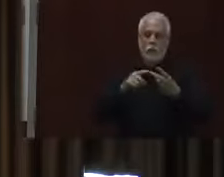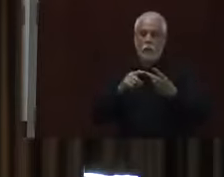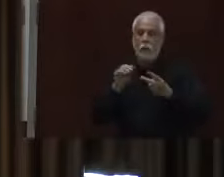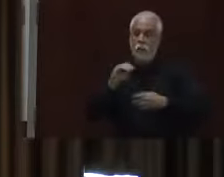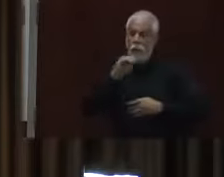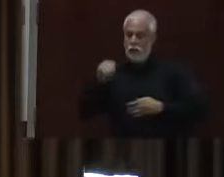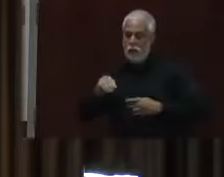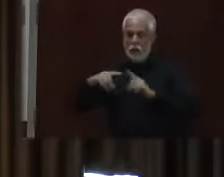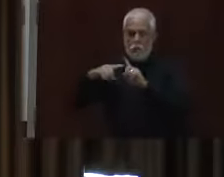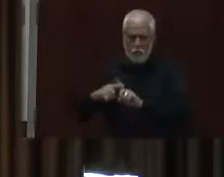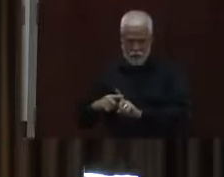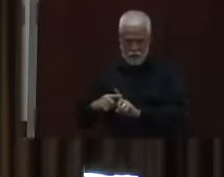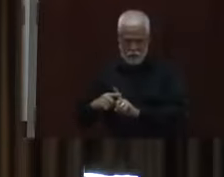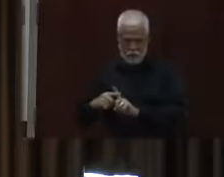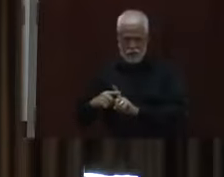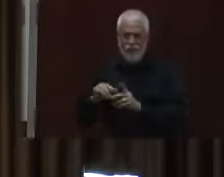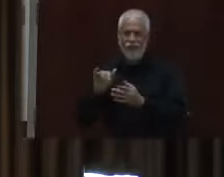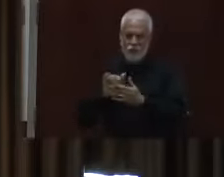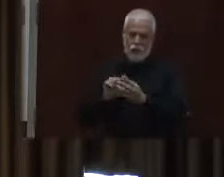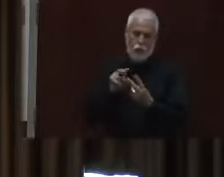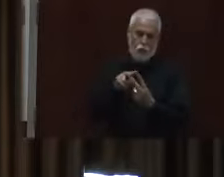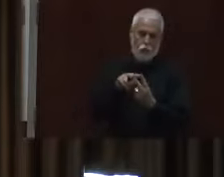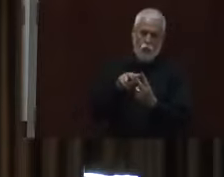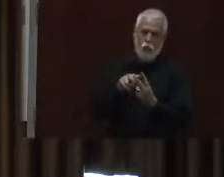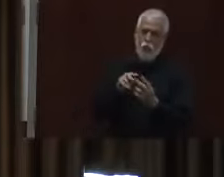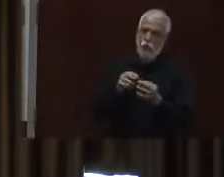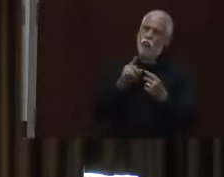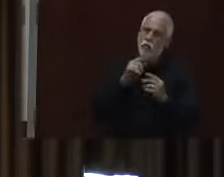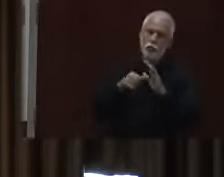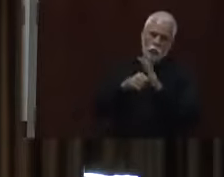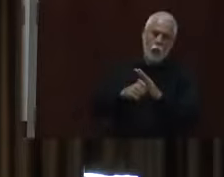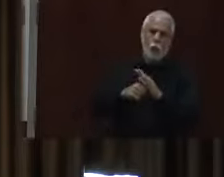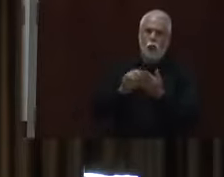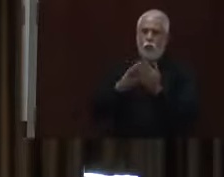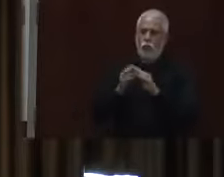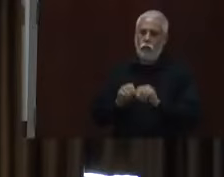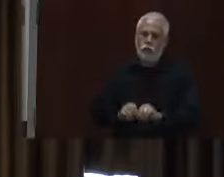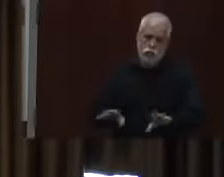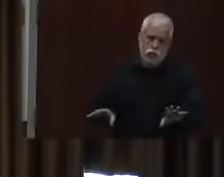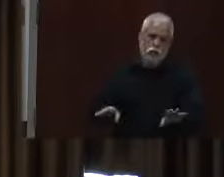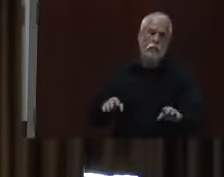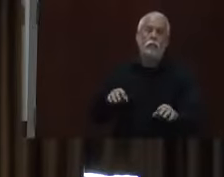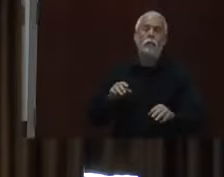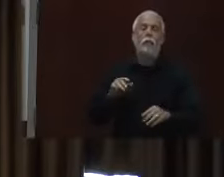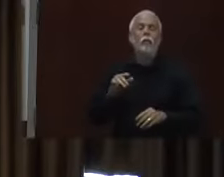one of our best indicators of community transmission. And so one of the other things that we look at